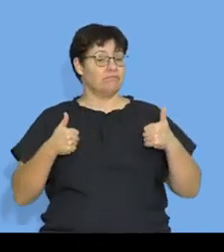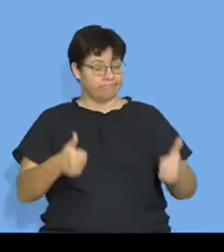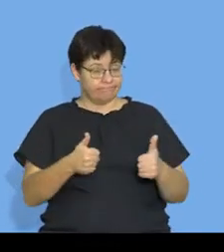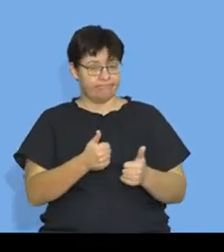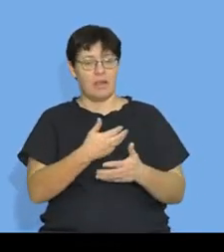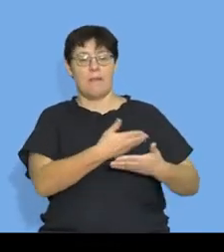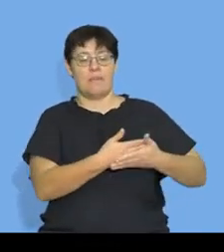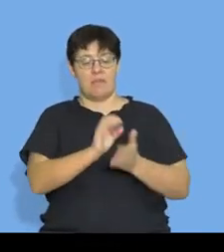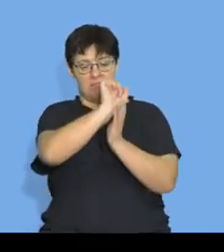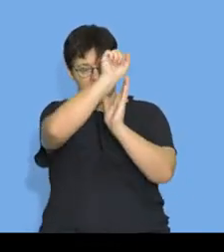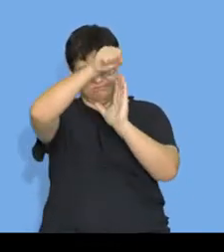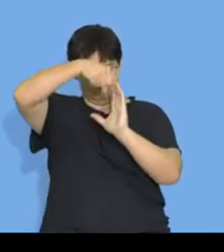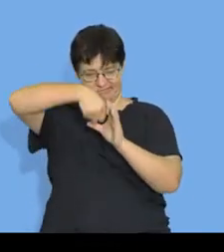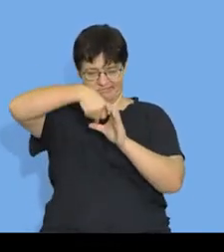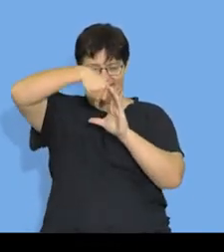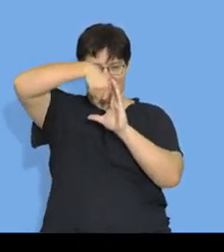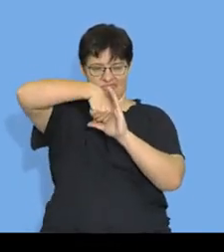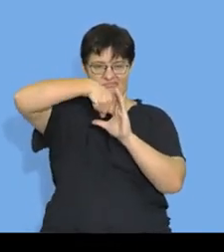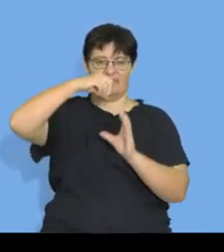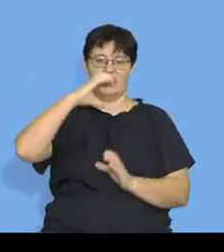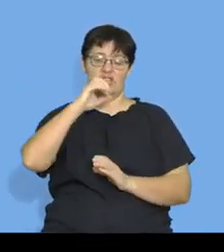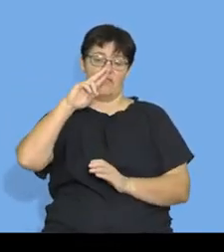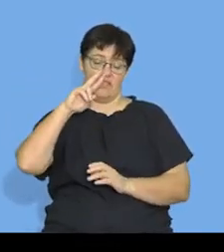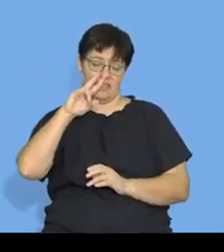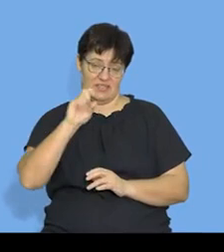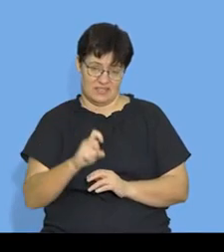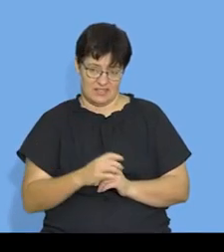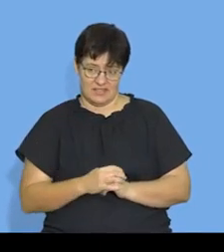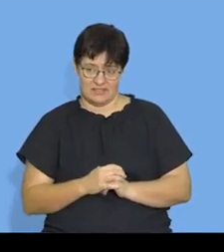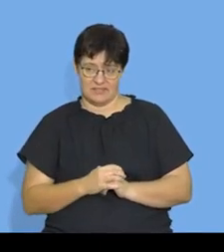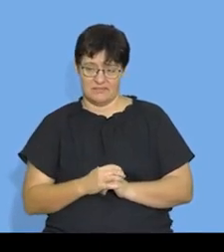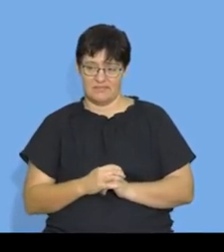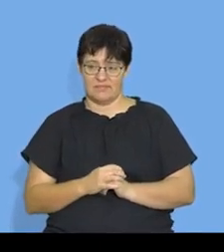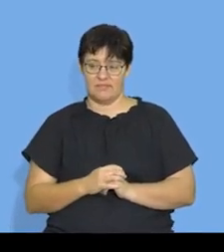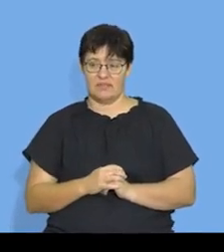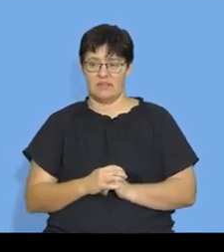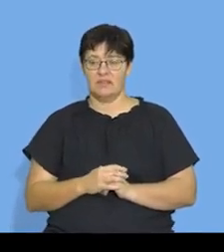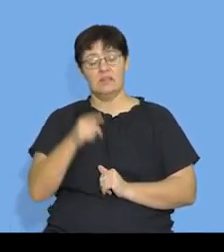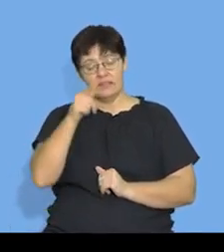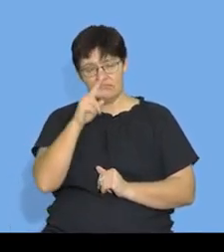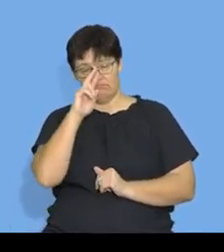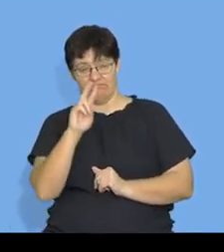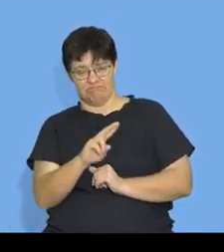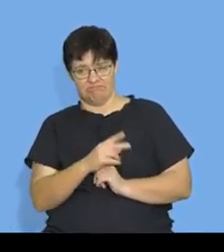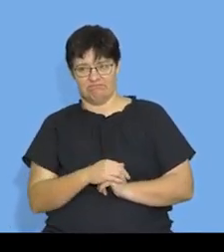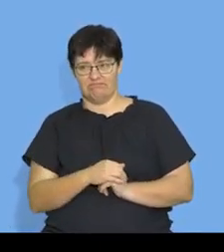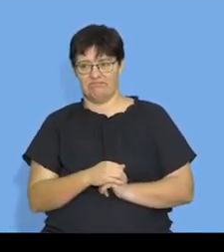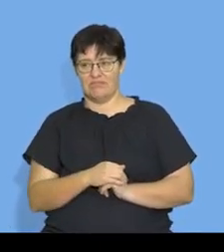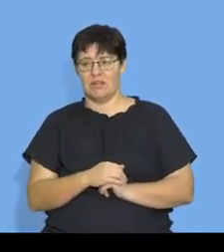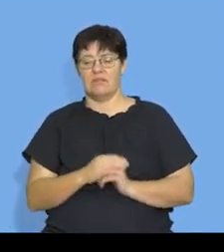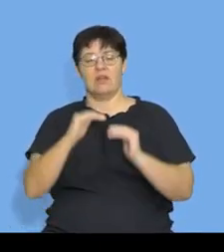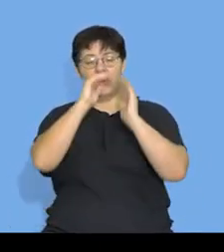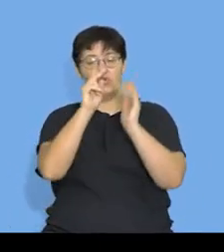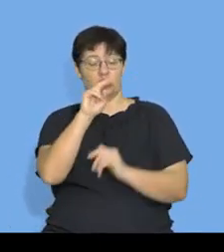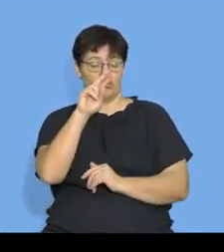well, that the head engages in the cervix. So essentially the head points towards the cervix. So here if we look at, this is the